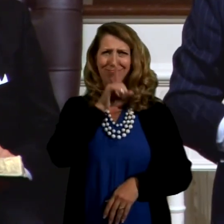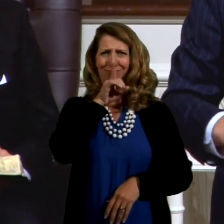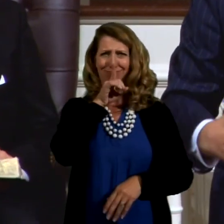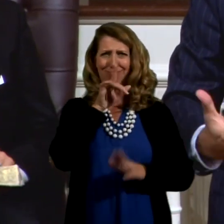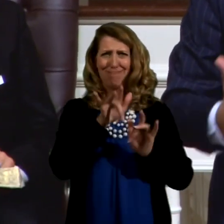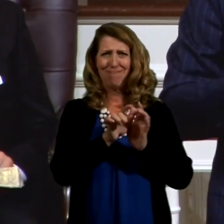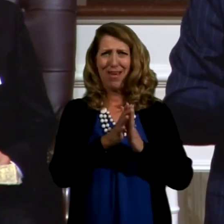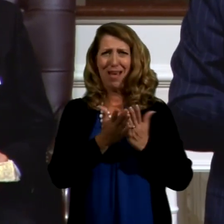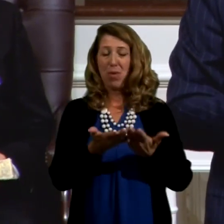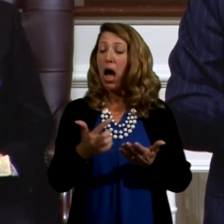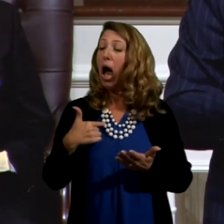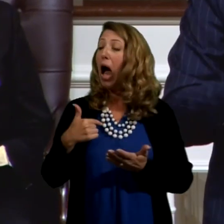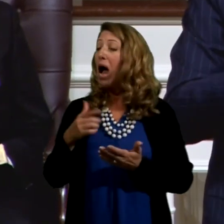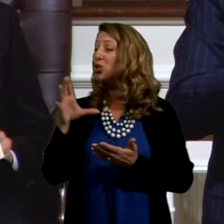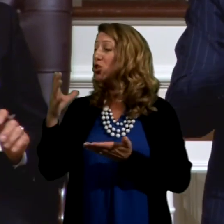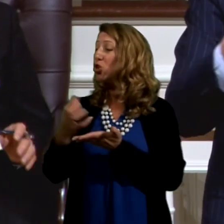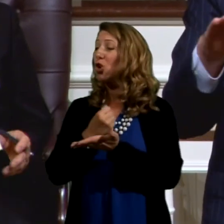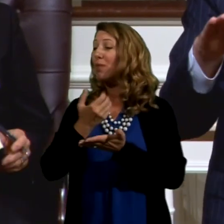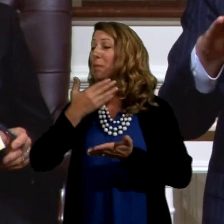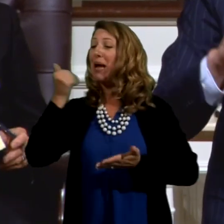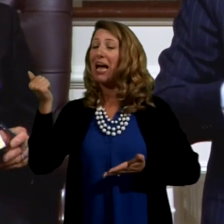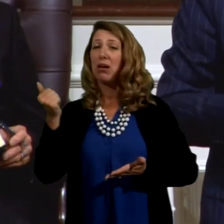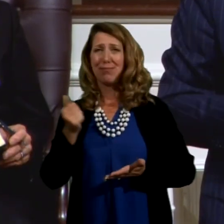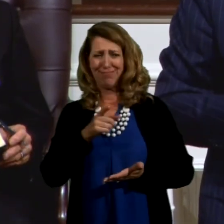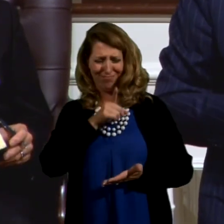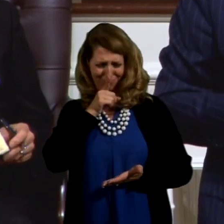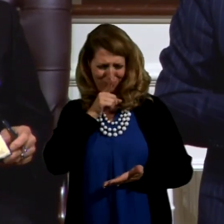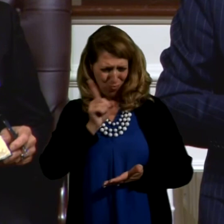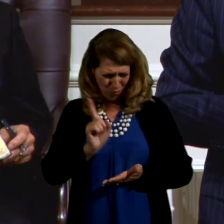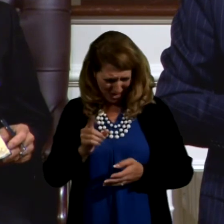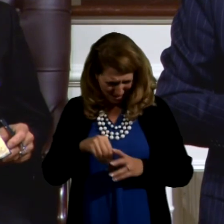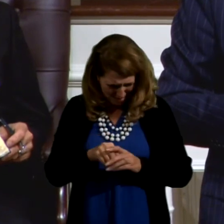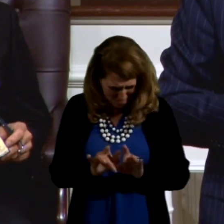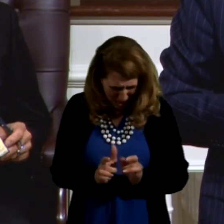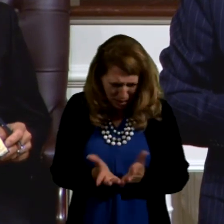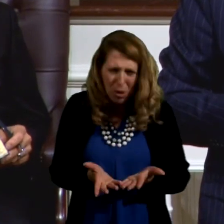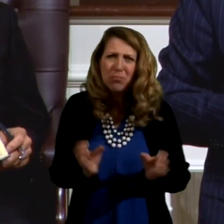Well, I deserve to have better than this. Listen, that's not a Bible verse.